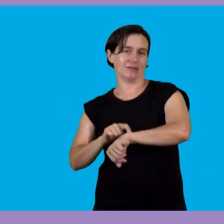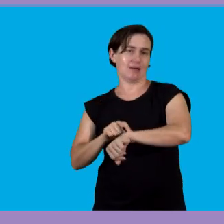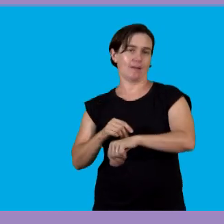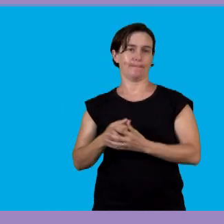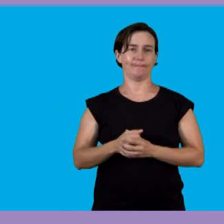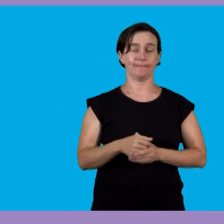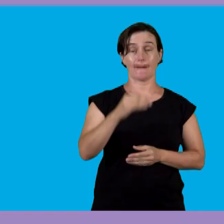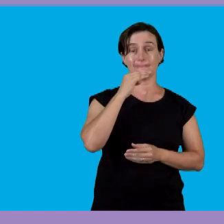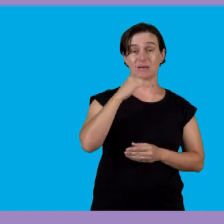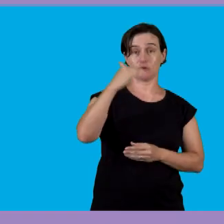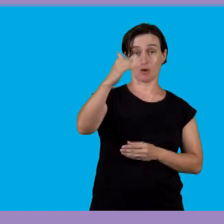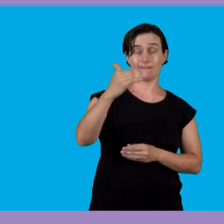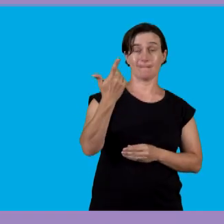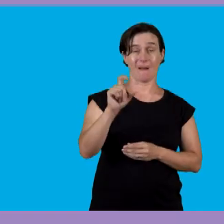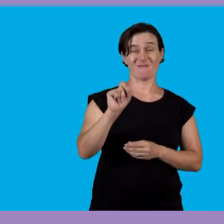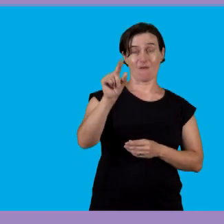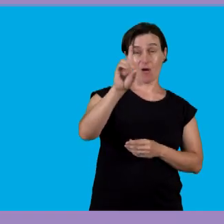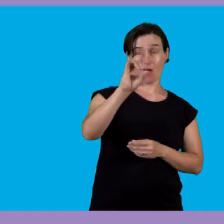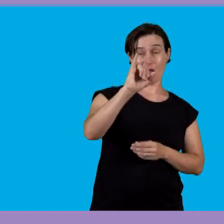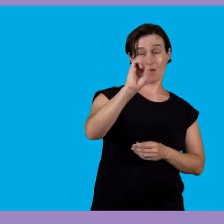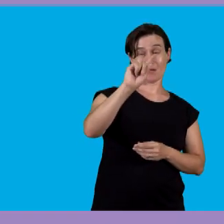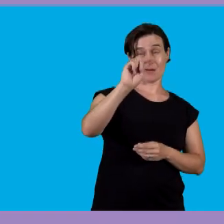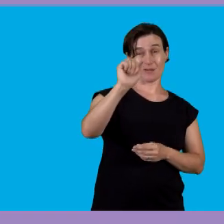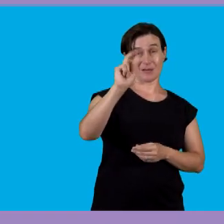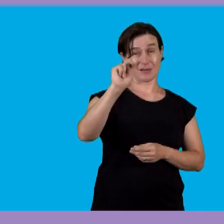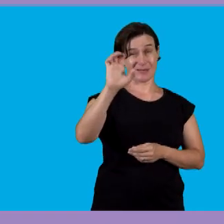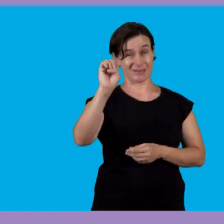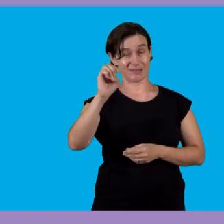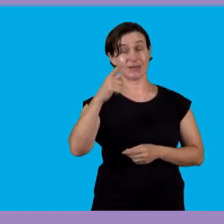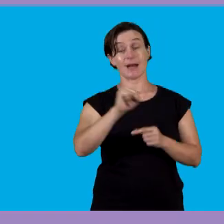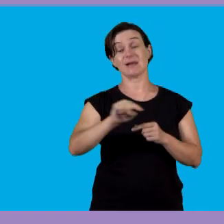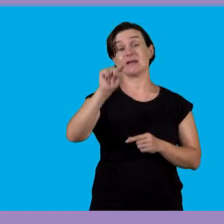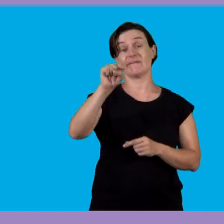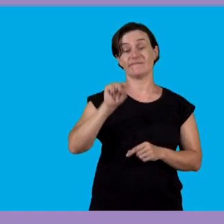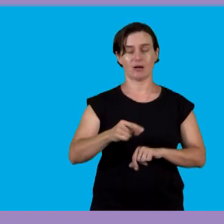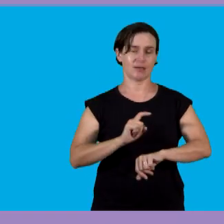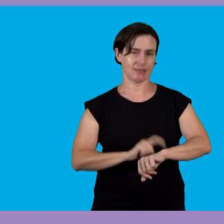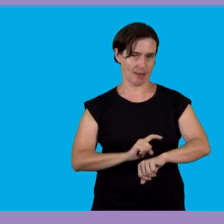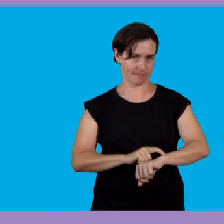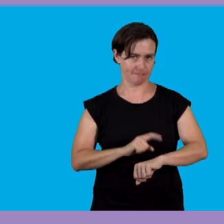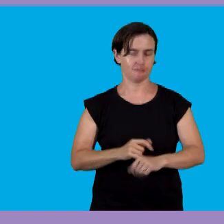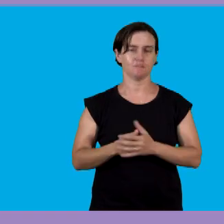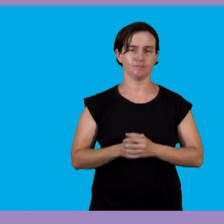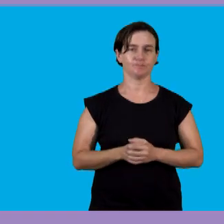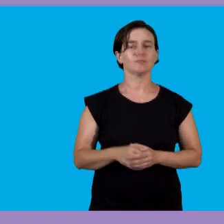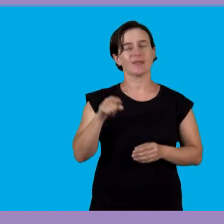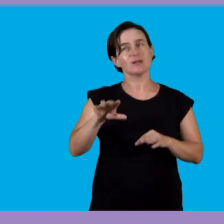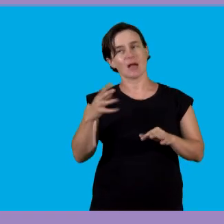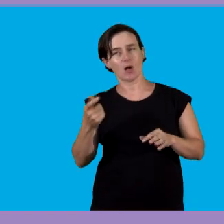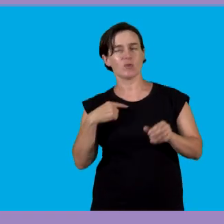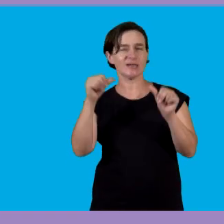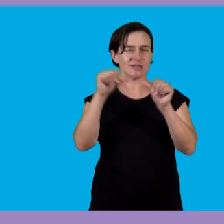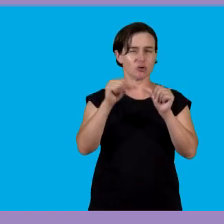distance covered divided by the time, and that is how we are going to determine